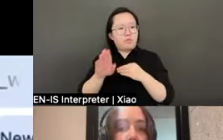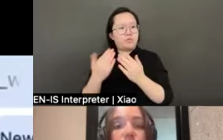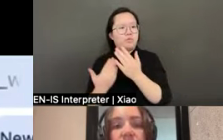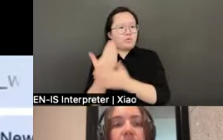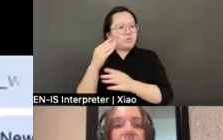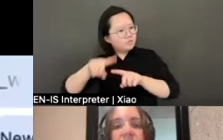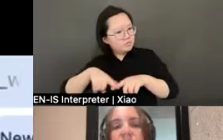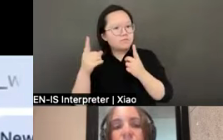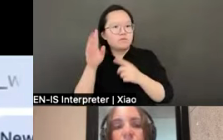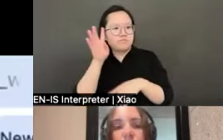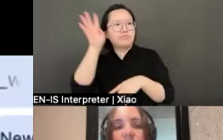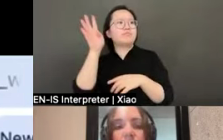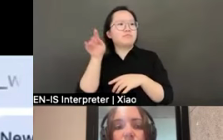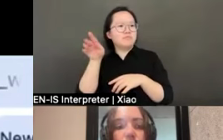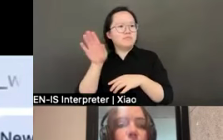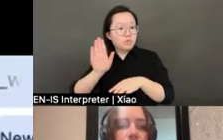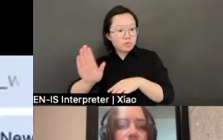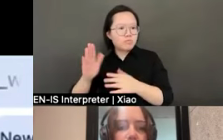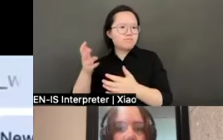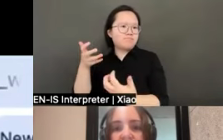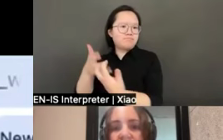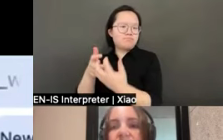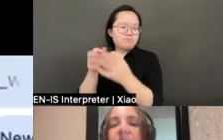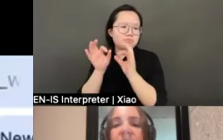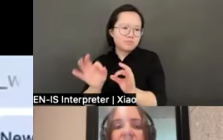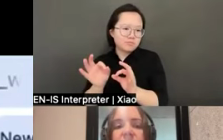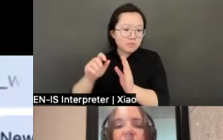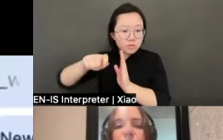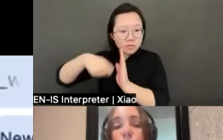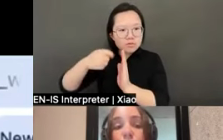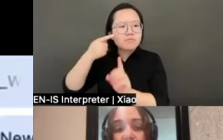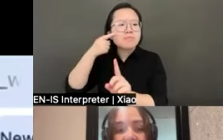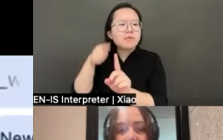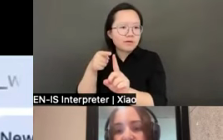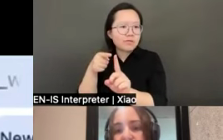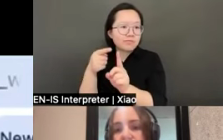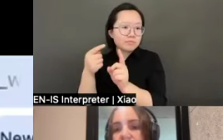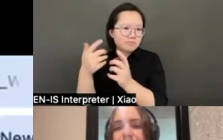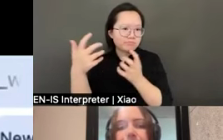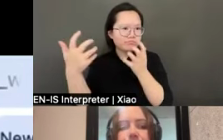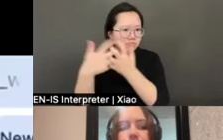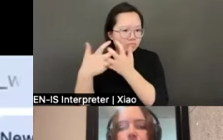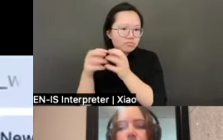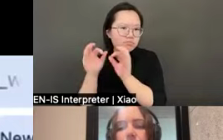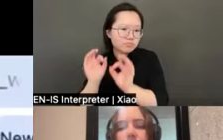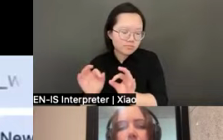sense to you, that make sense to the goals of your project and to your organizations.